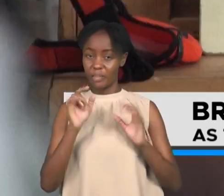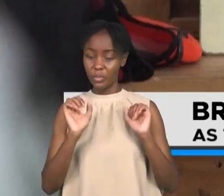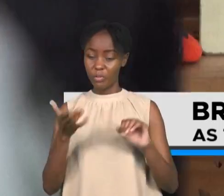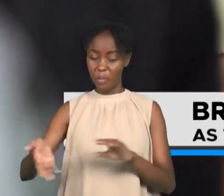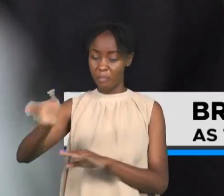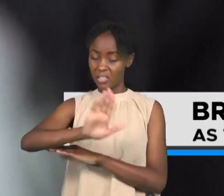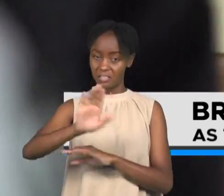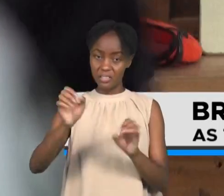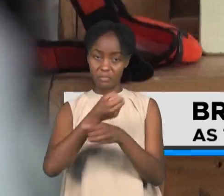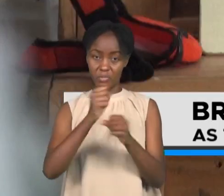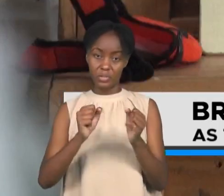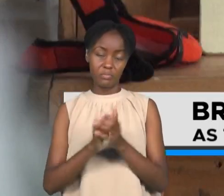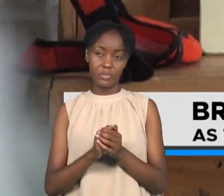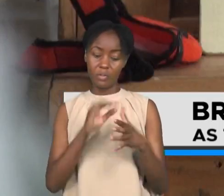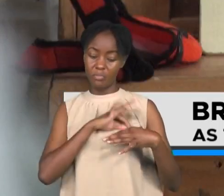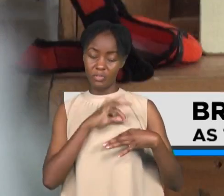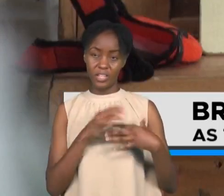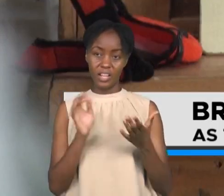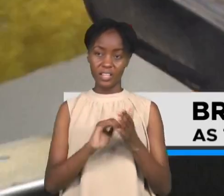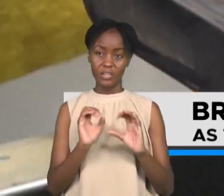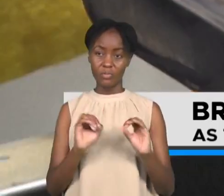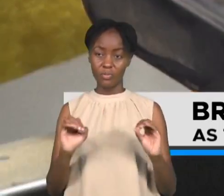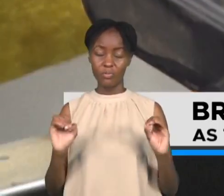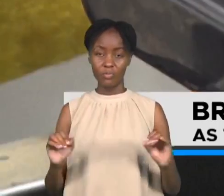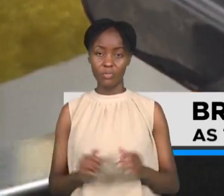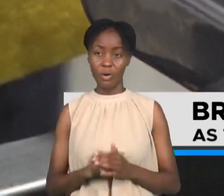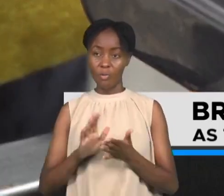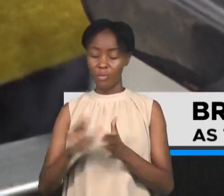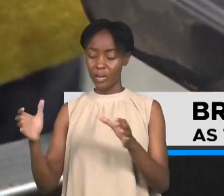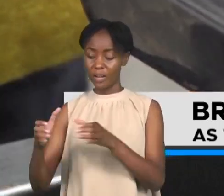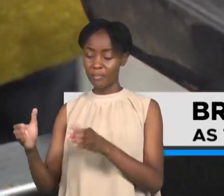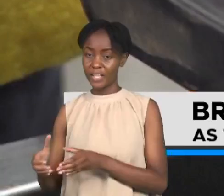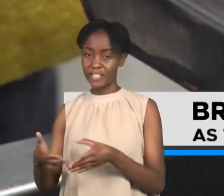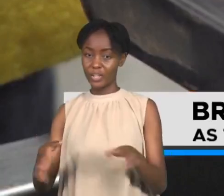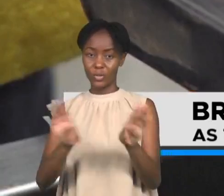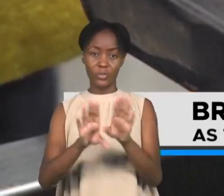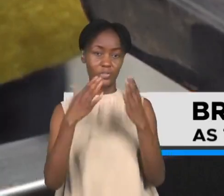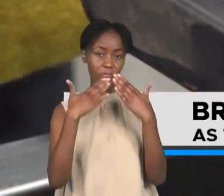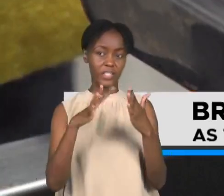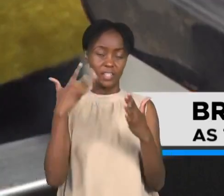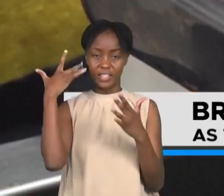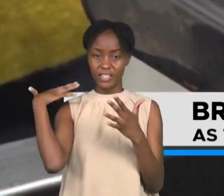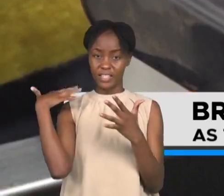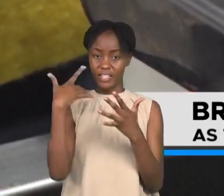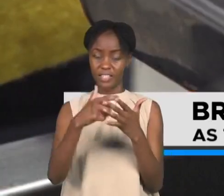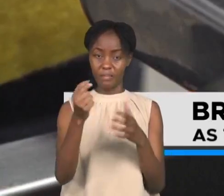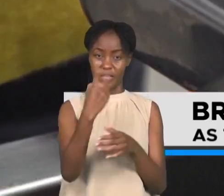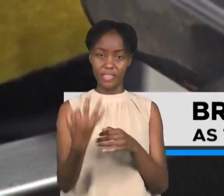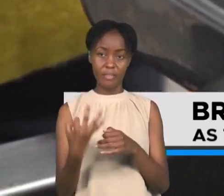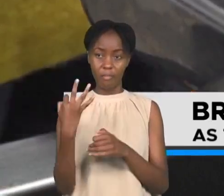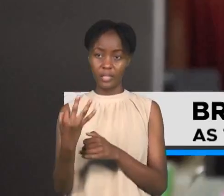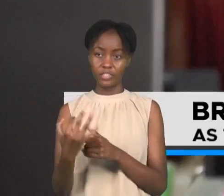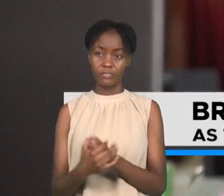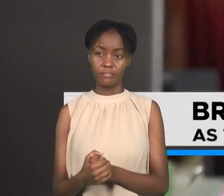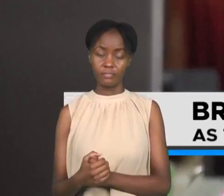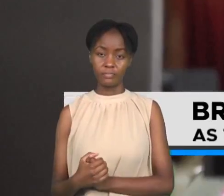Already 30% of the 215 microbreweries in the country have gone out of business since the first ban in March, according to the Association of